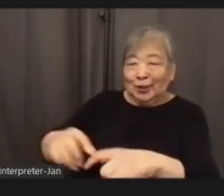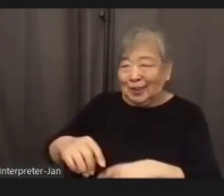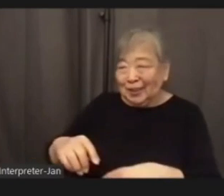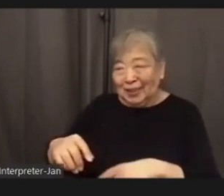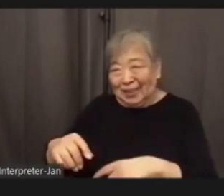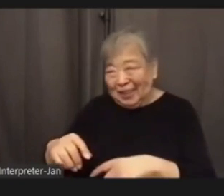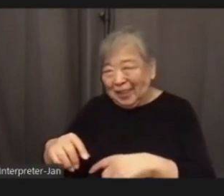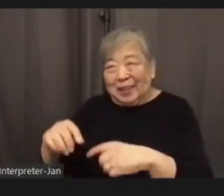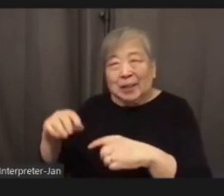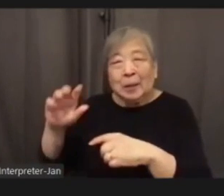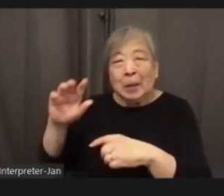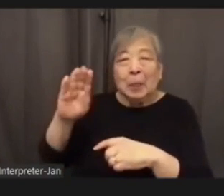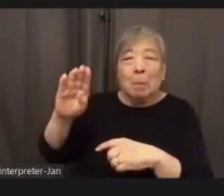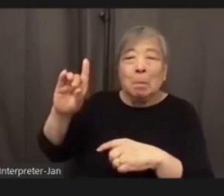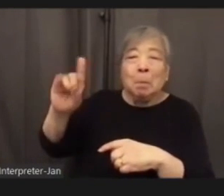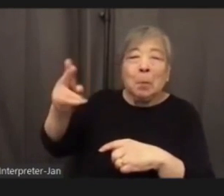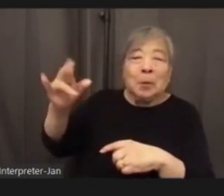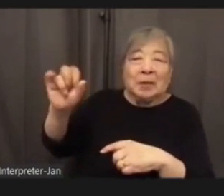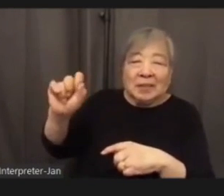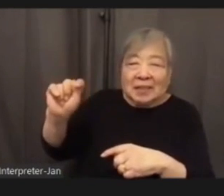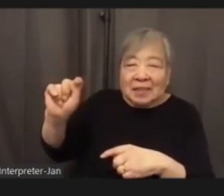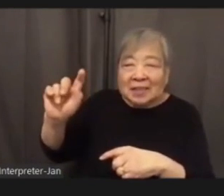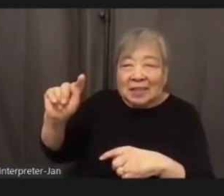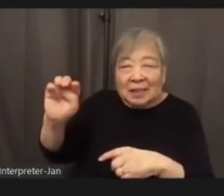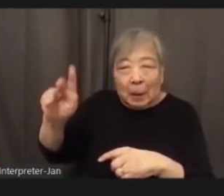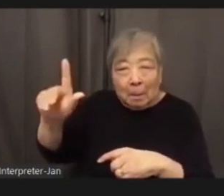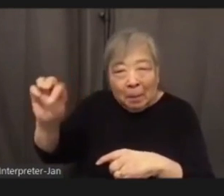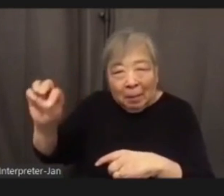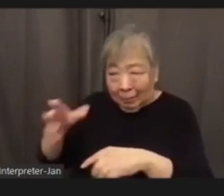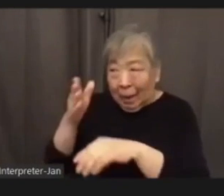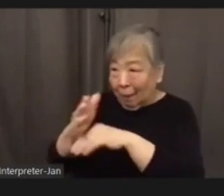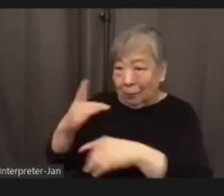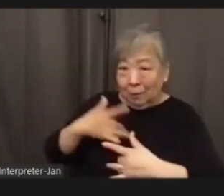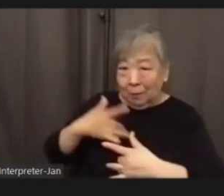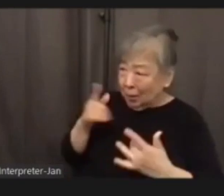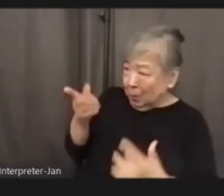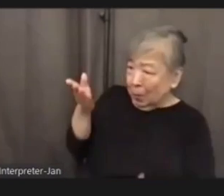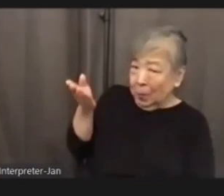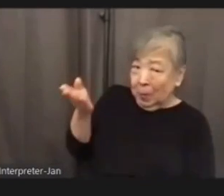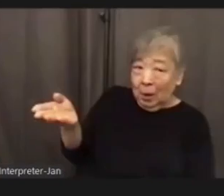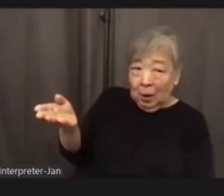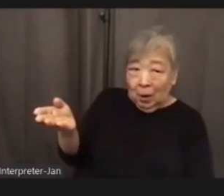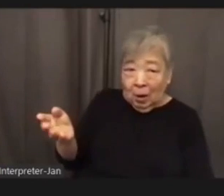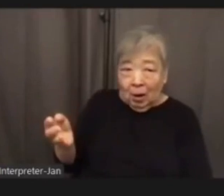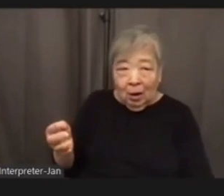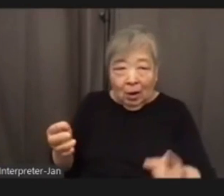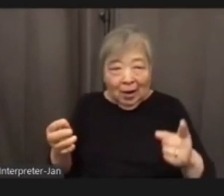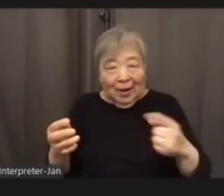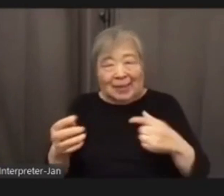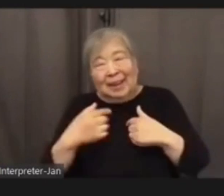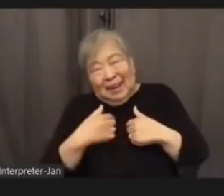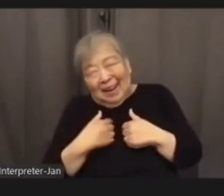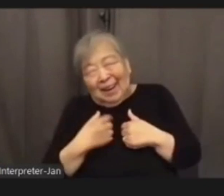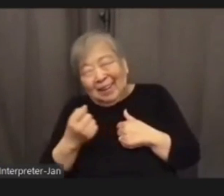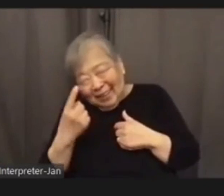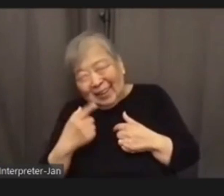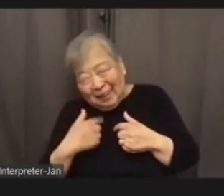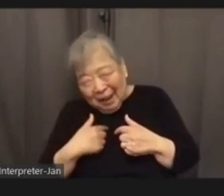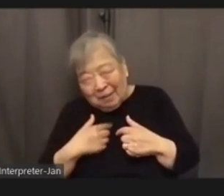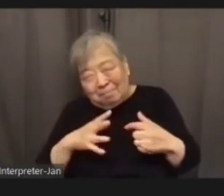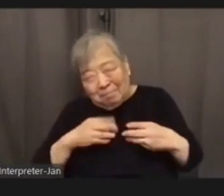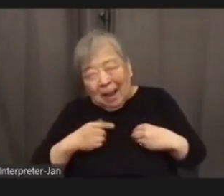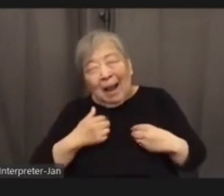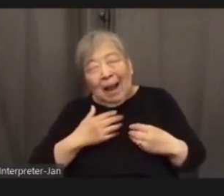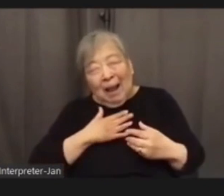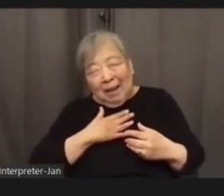Temple's, you know, kitchen after an event, right? You know, you're there. You're part of the I'm a real good dishwasher. I love